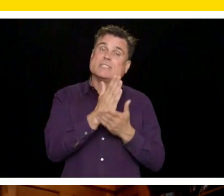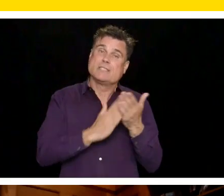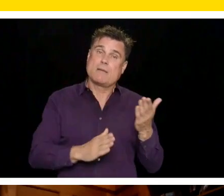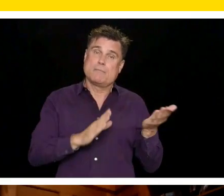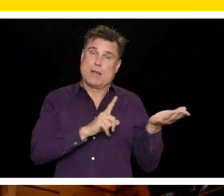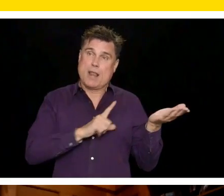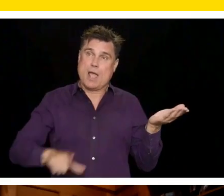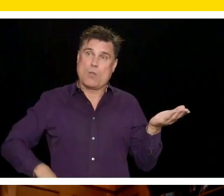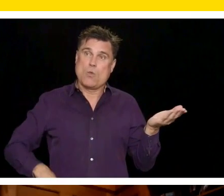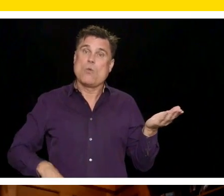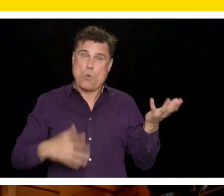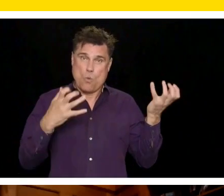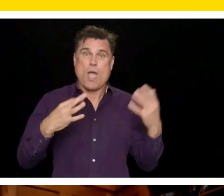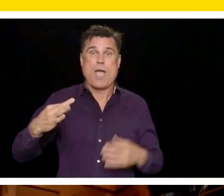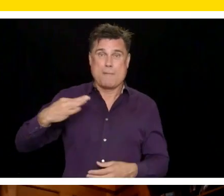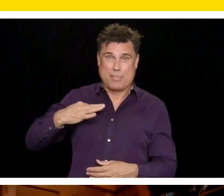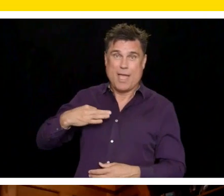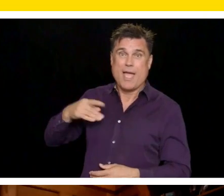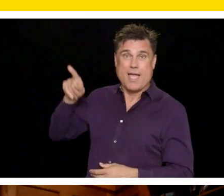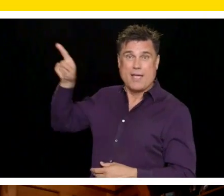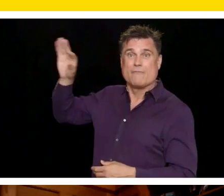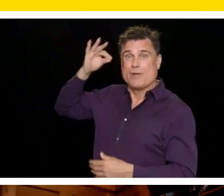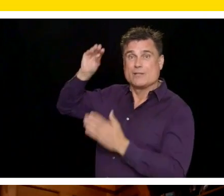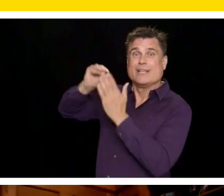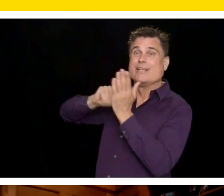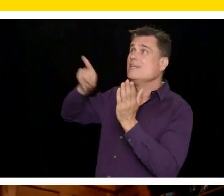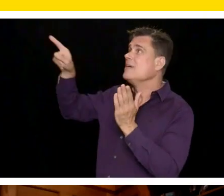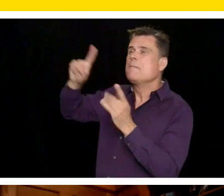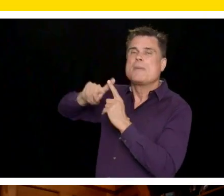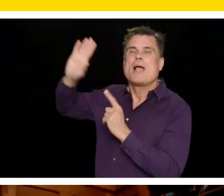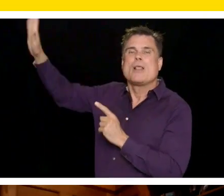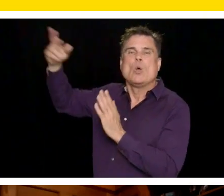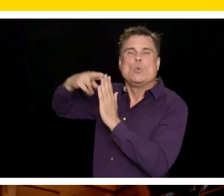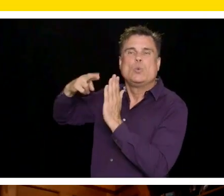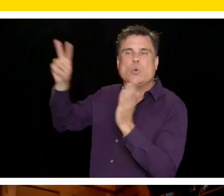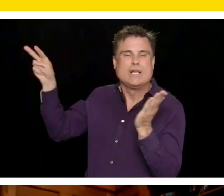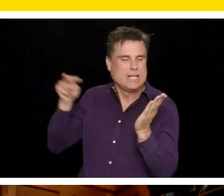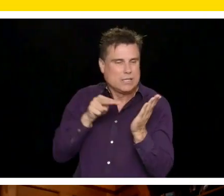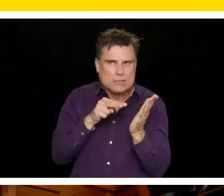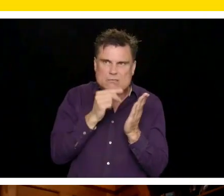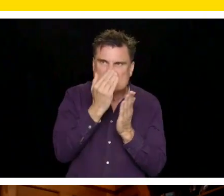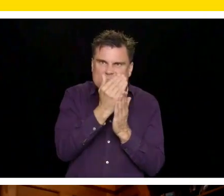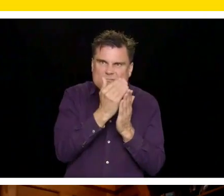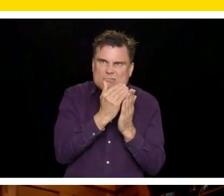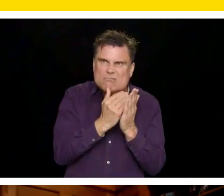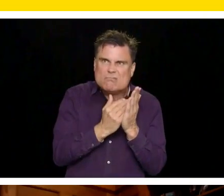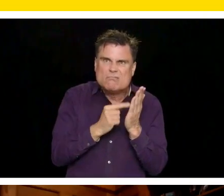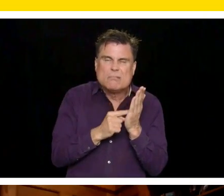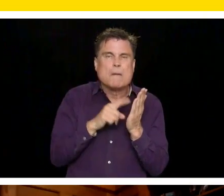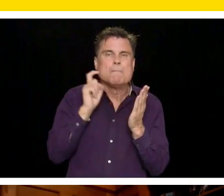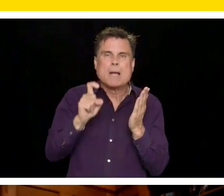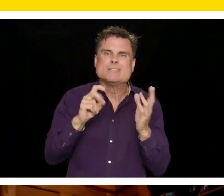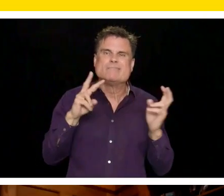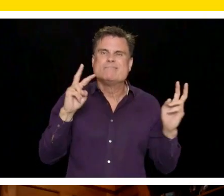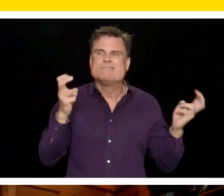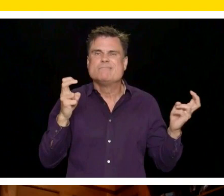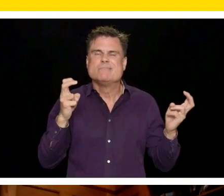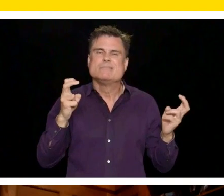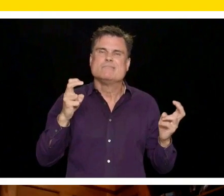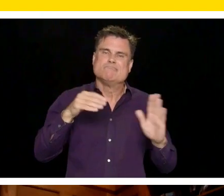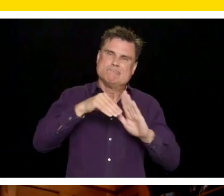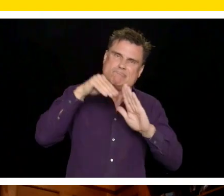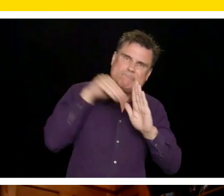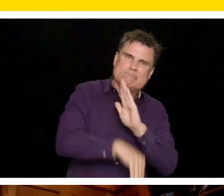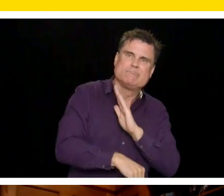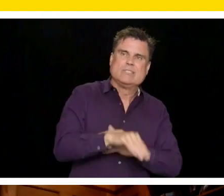in those early days. And that is a high amount. And I know that there are some businesses who, that is one thing that they would like to consider, maybe if the federal government were